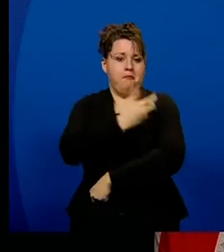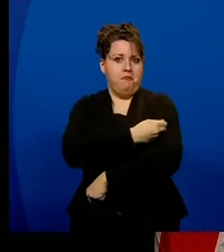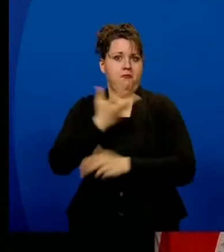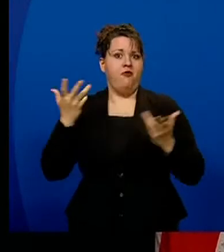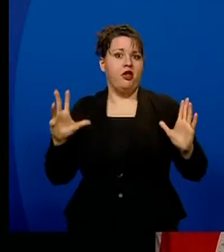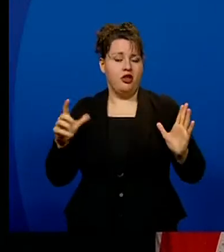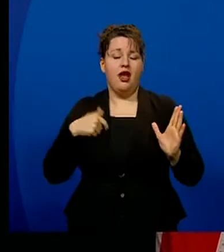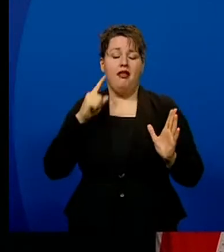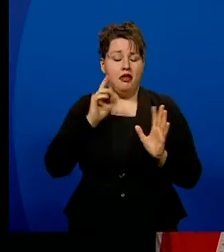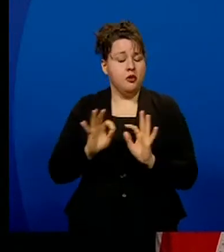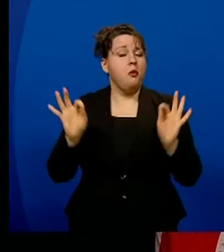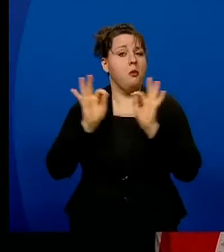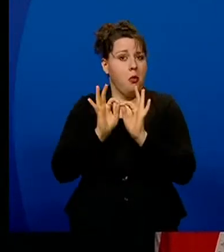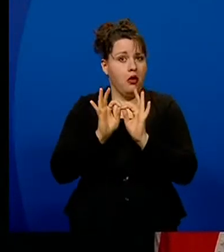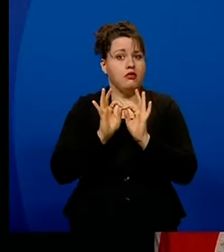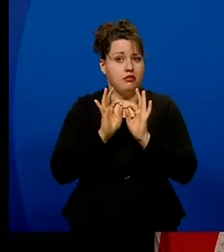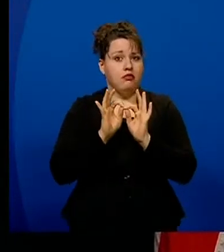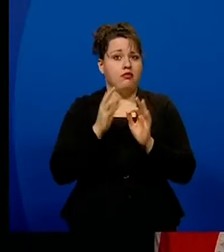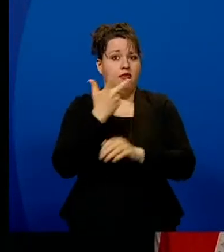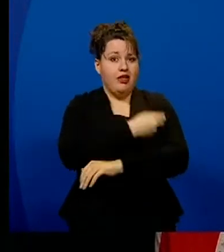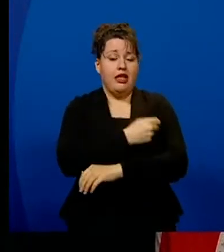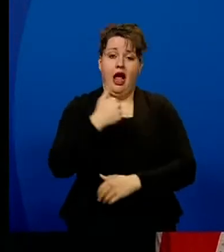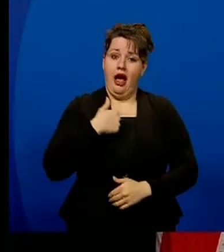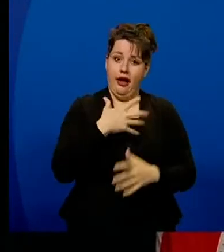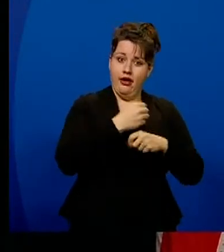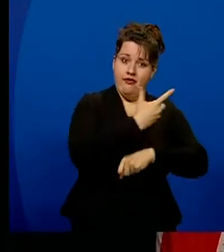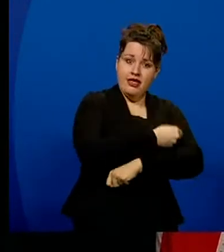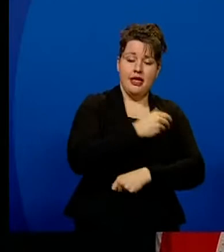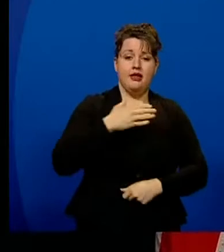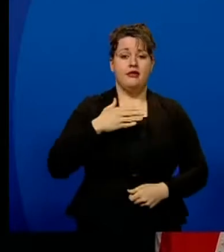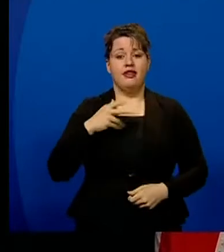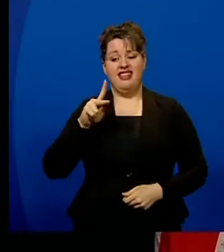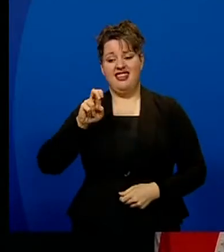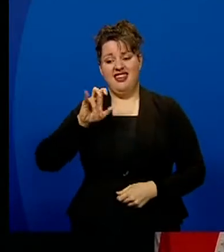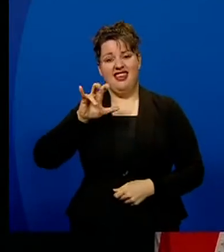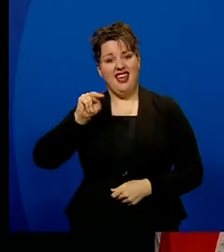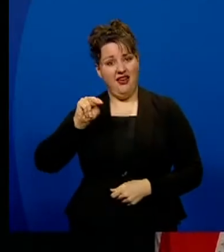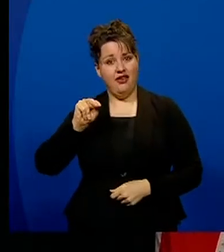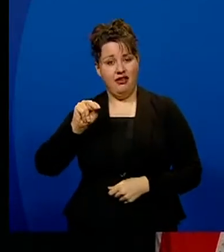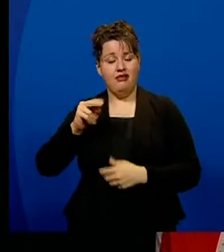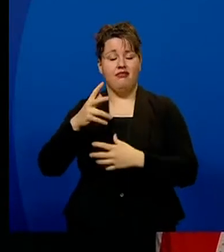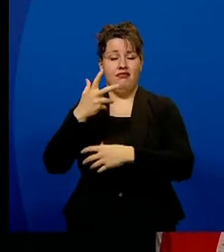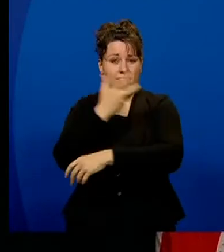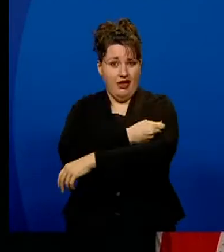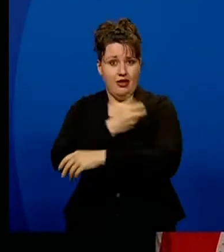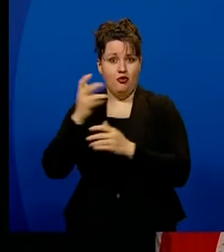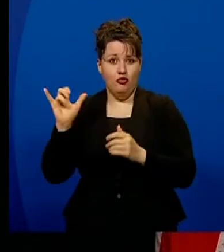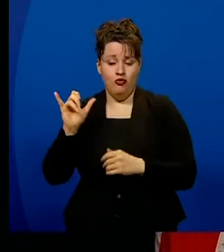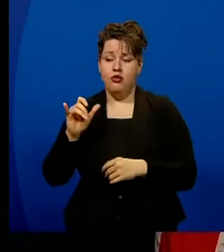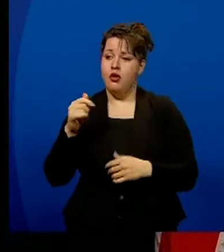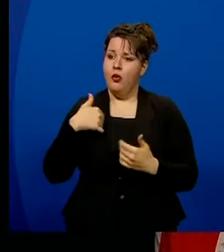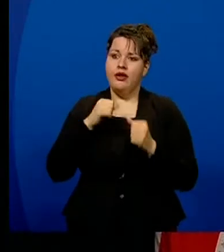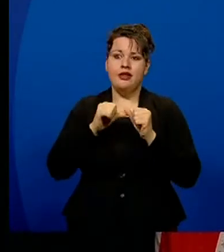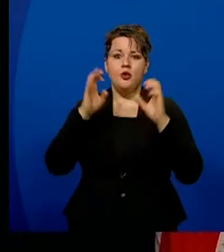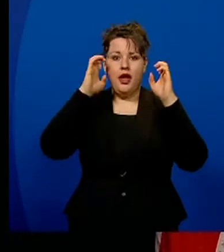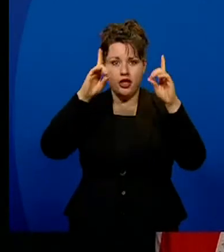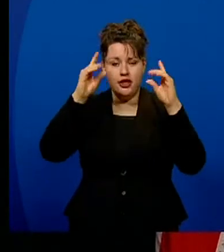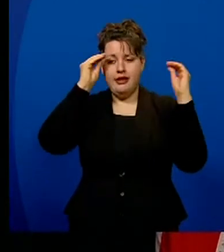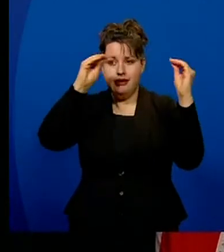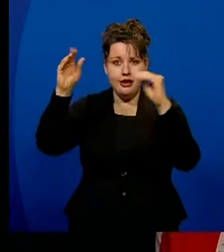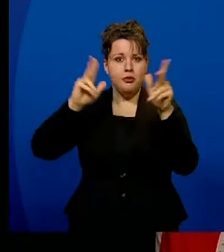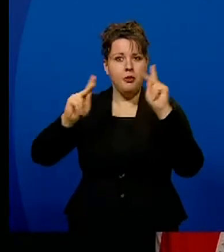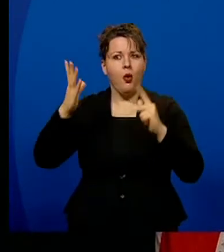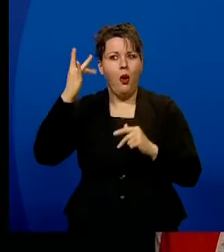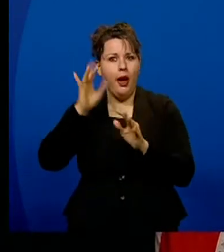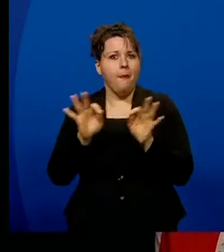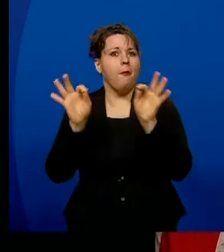to get the vaccine. It's why I got the vaccine. It's why Kevin got the vaccine. So we'll continue to educate Iowans on why it's important